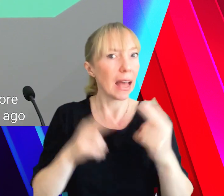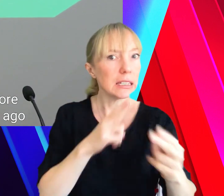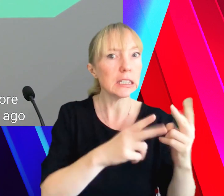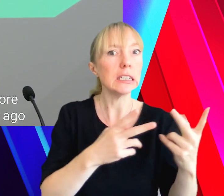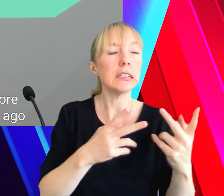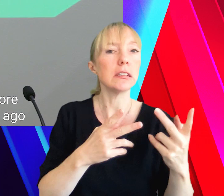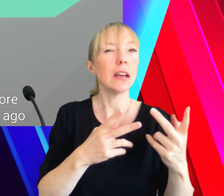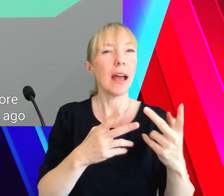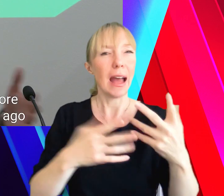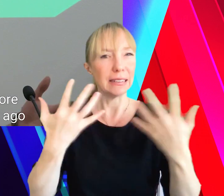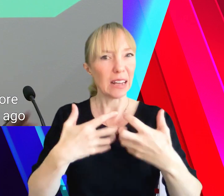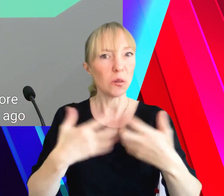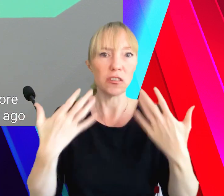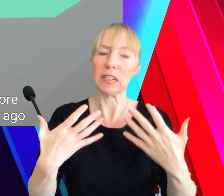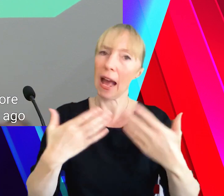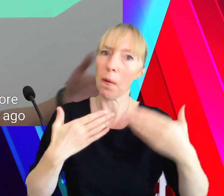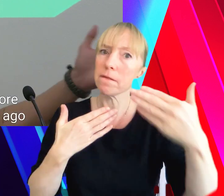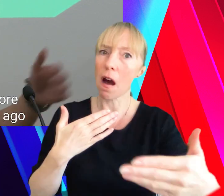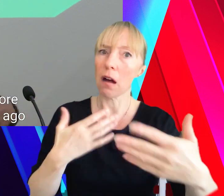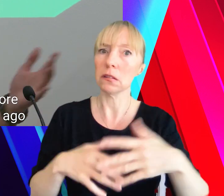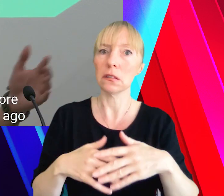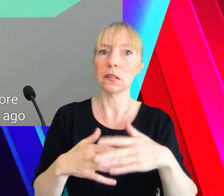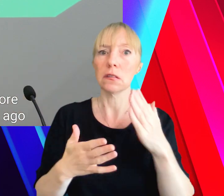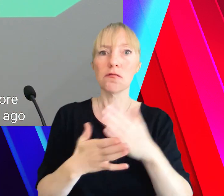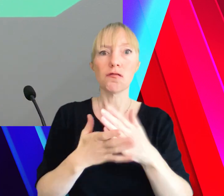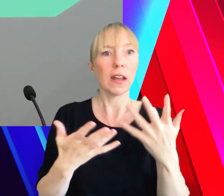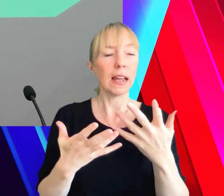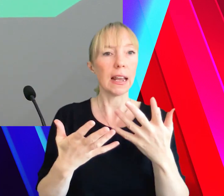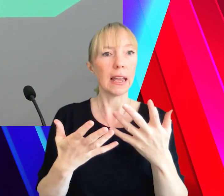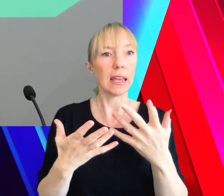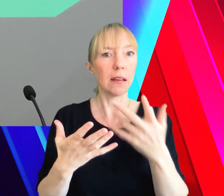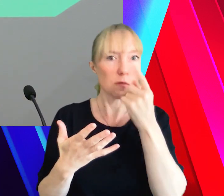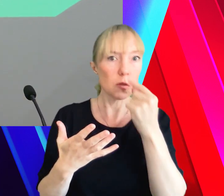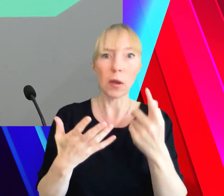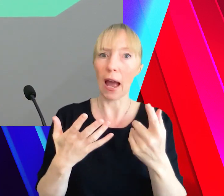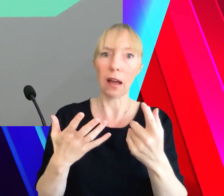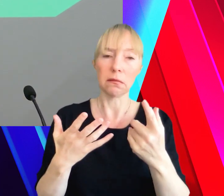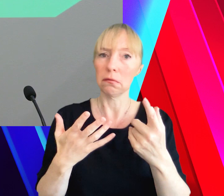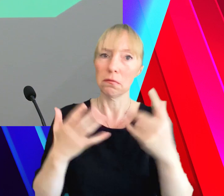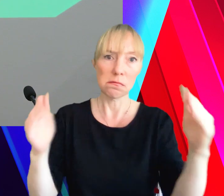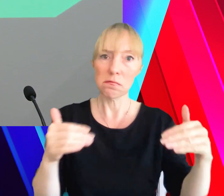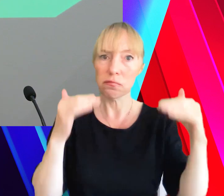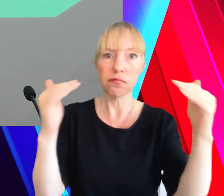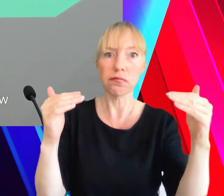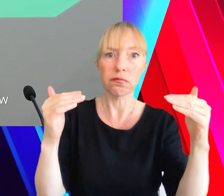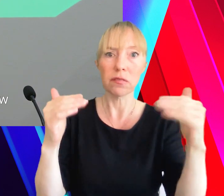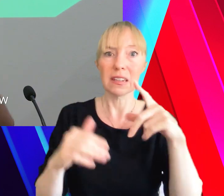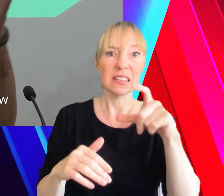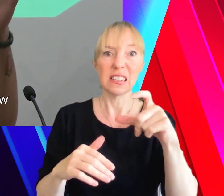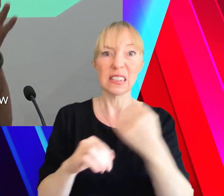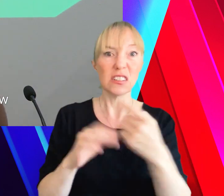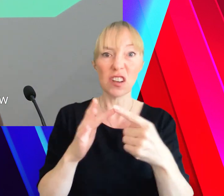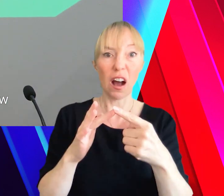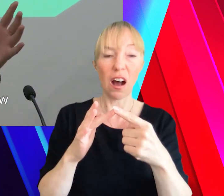Like, and because technology is so much more advanced than it was 20 years ago when Final Cut Pro became like really accessible for people, you can do